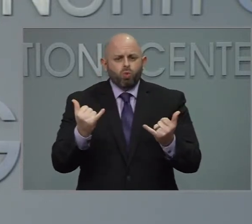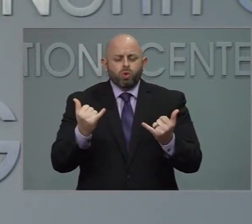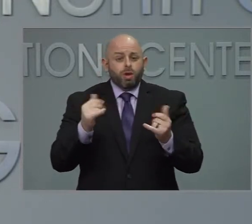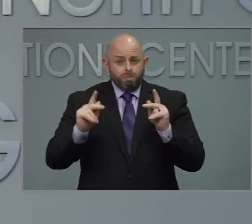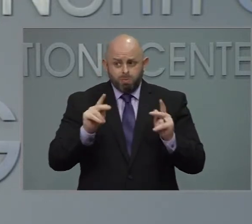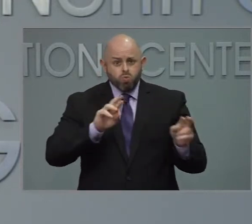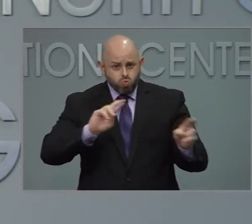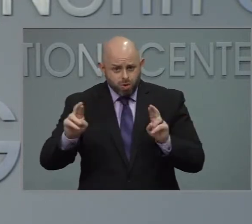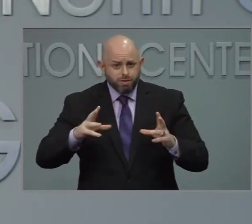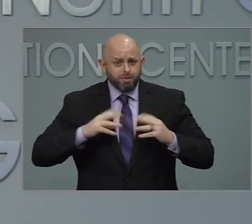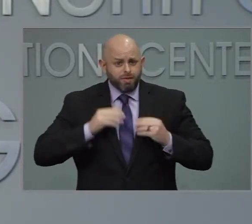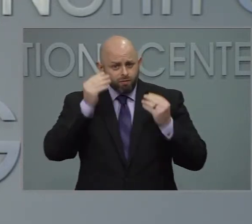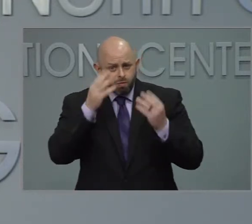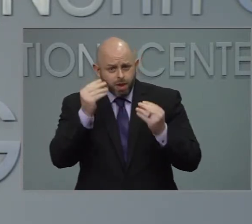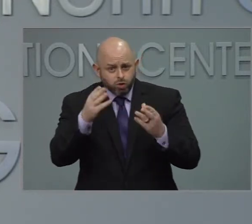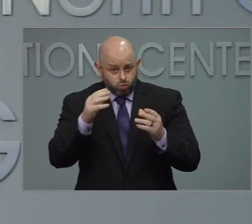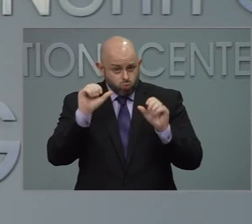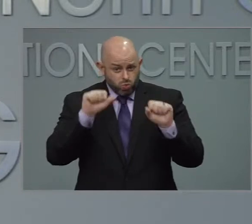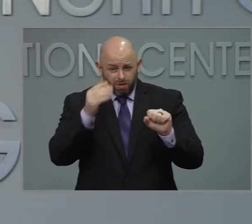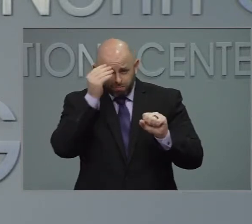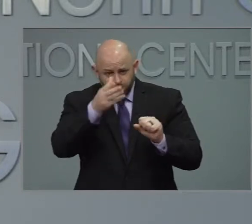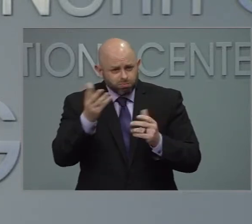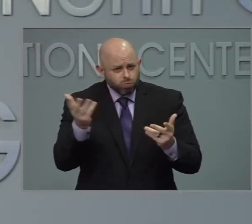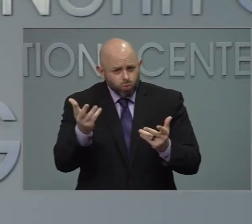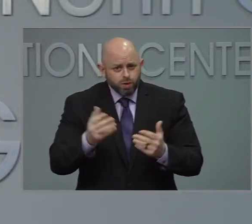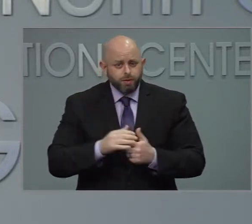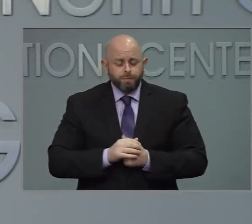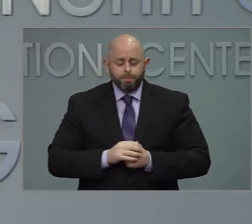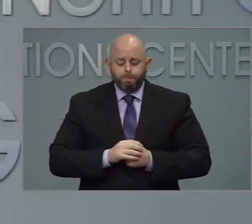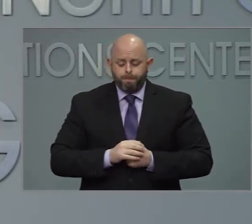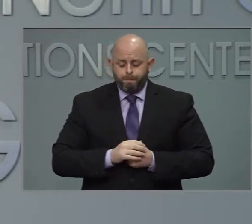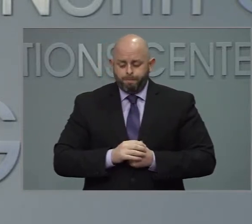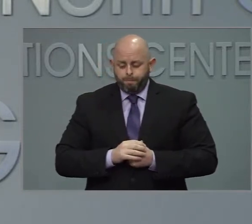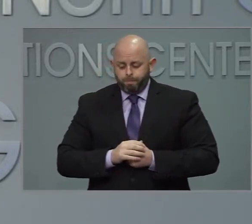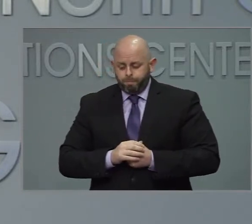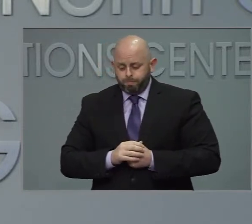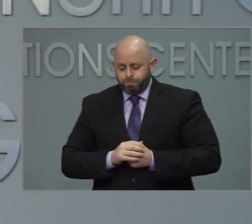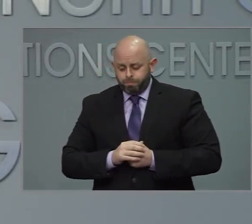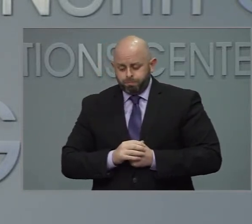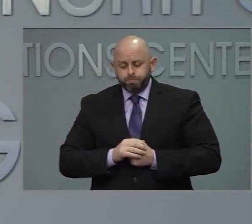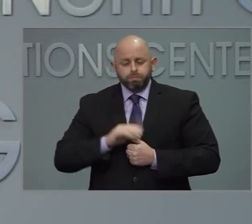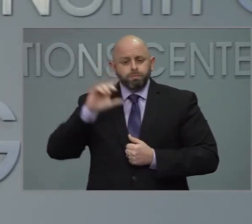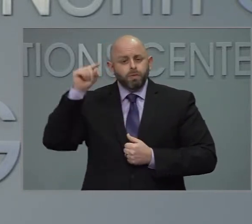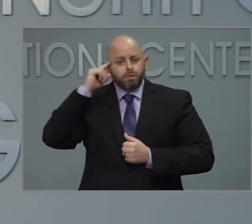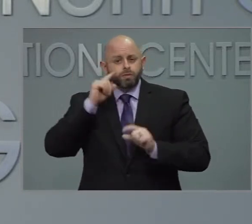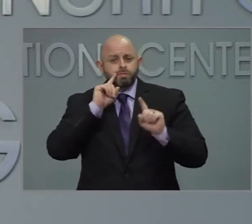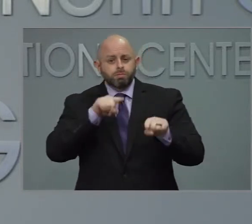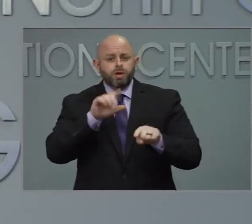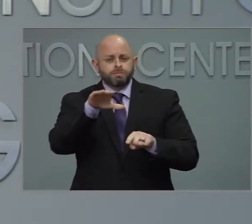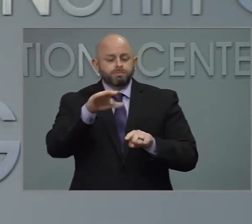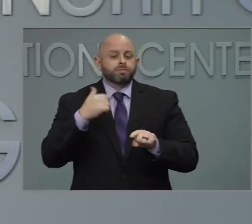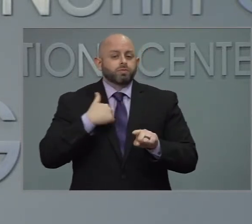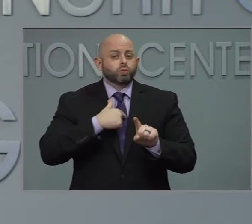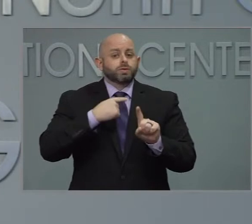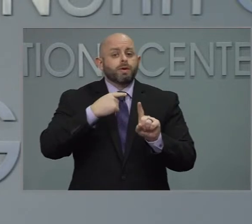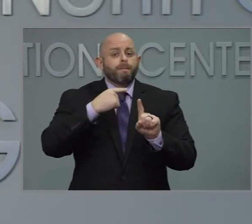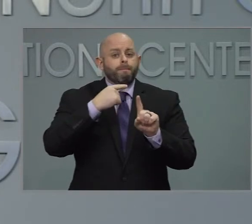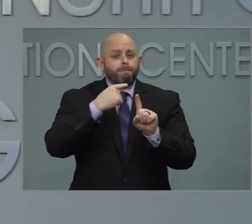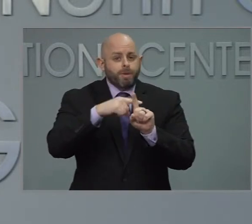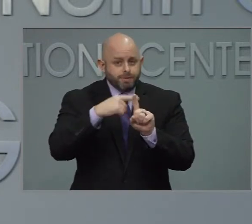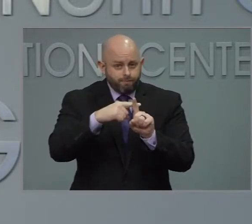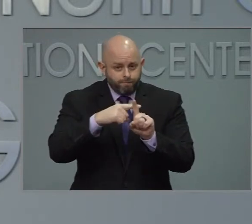expiring? So as I mentioned earlier, we are hopeful that we can ease restrictions even